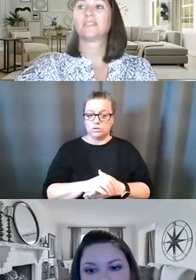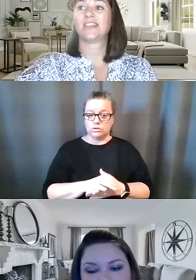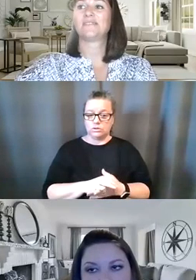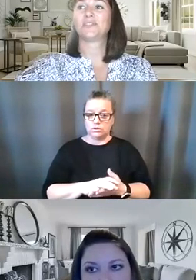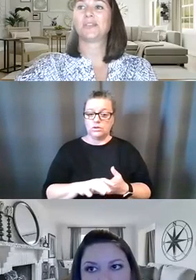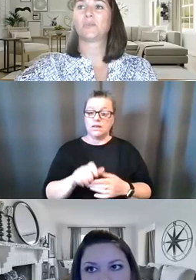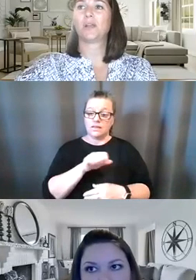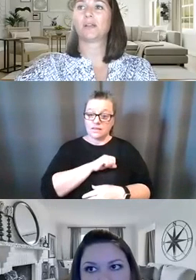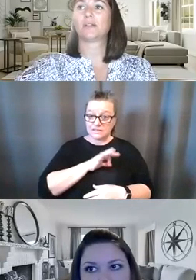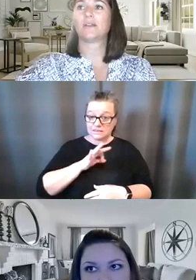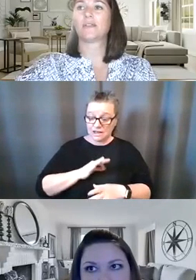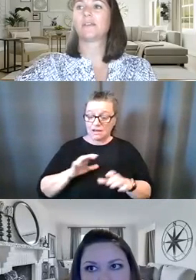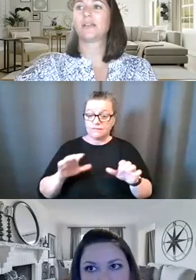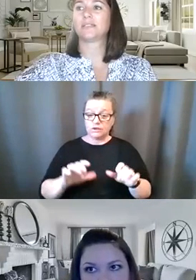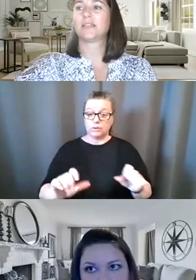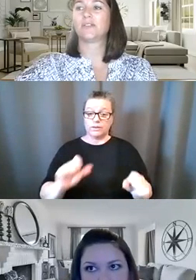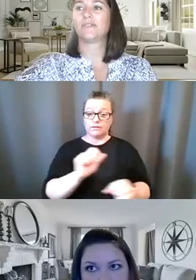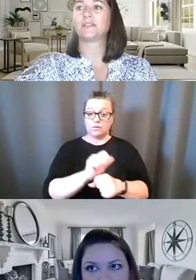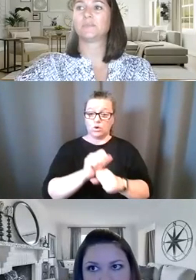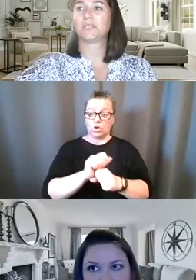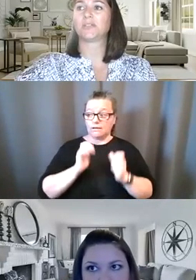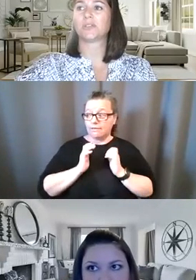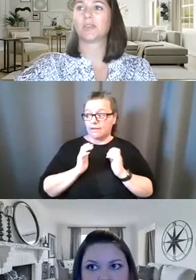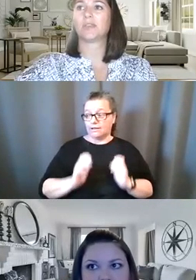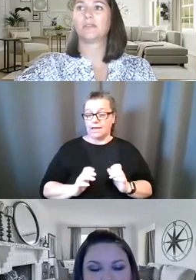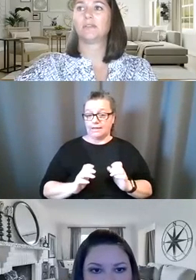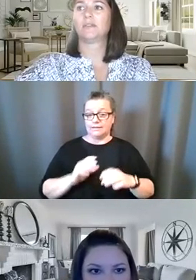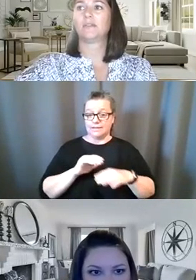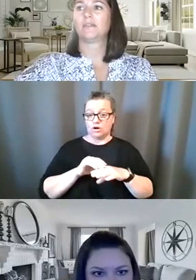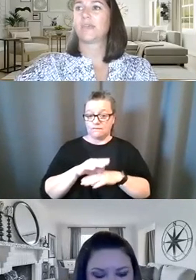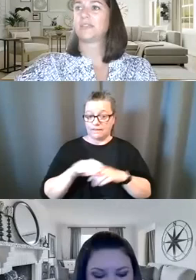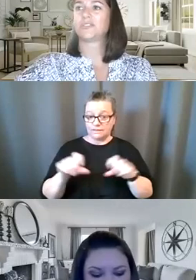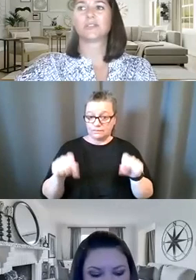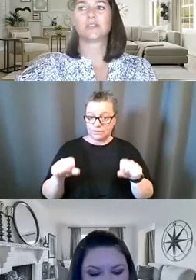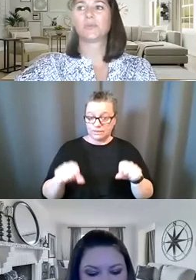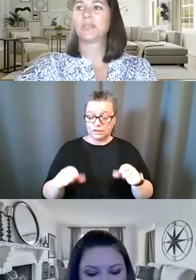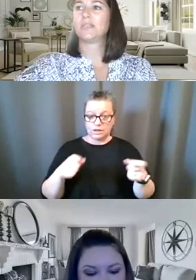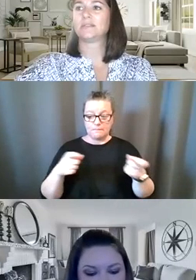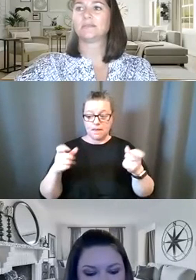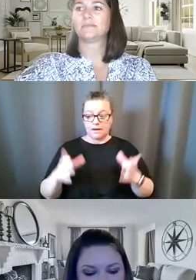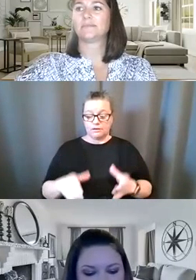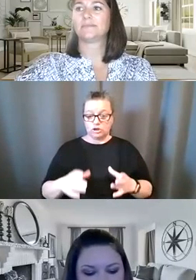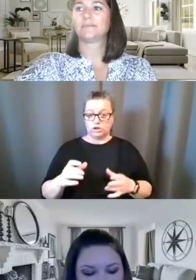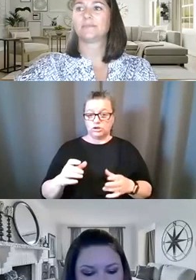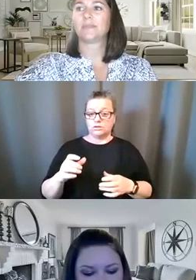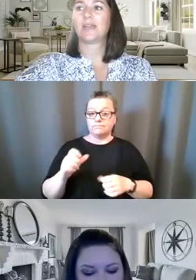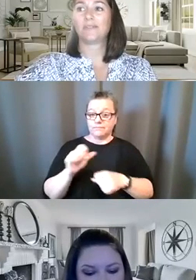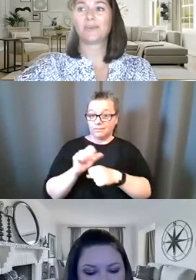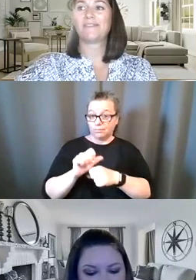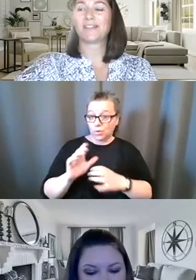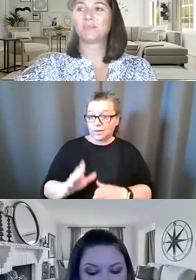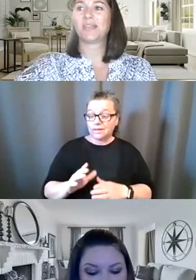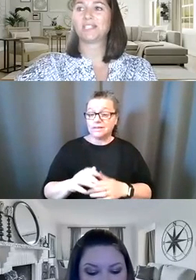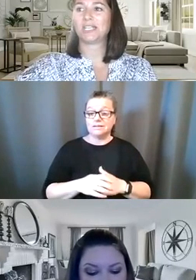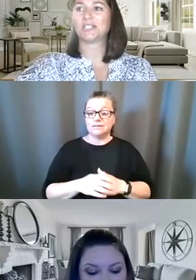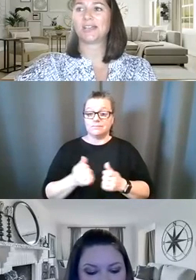The staff doing the work and the clients that are affected potentially. Managers and employees. Everyone